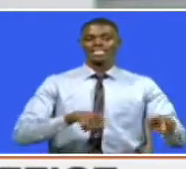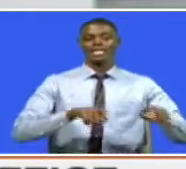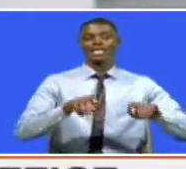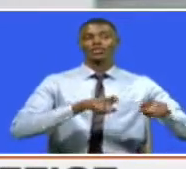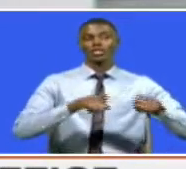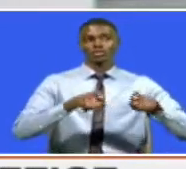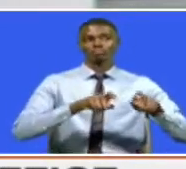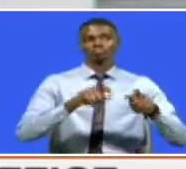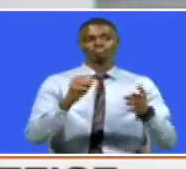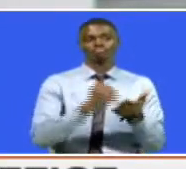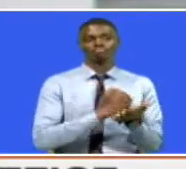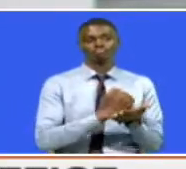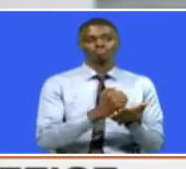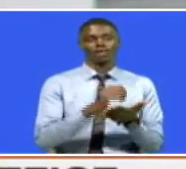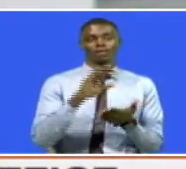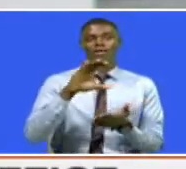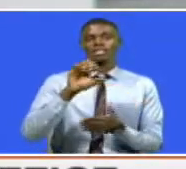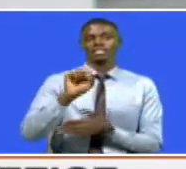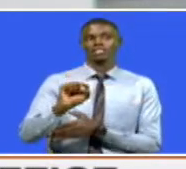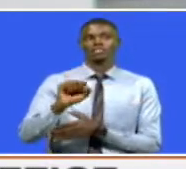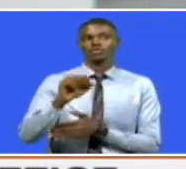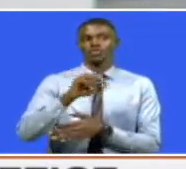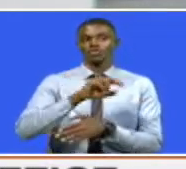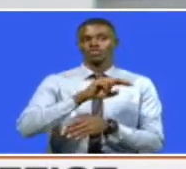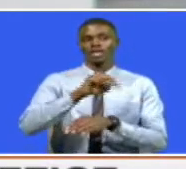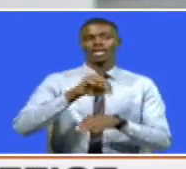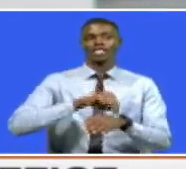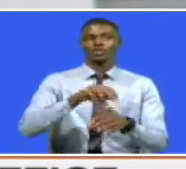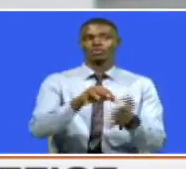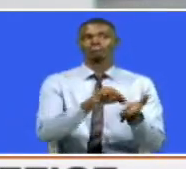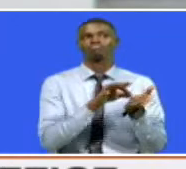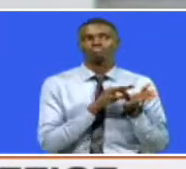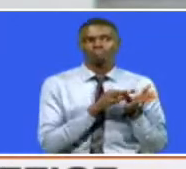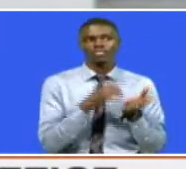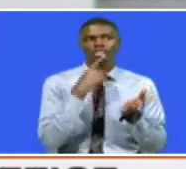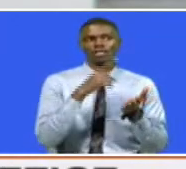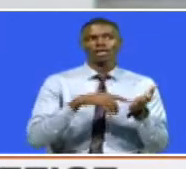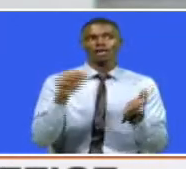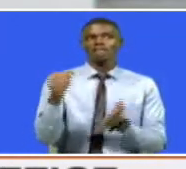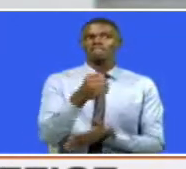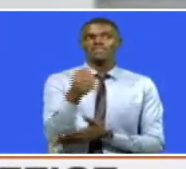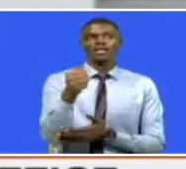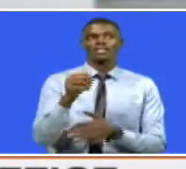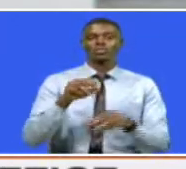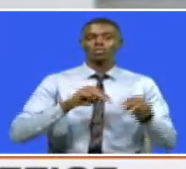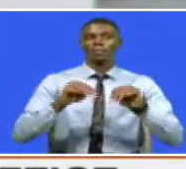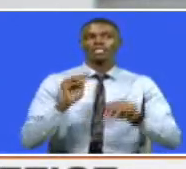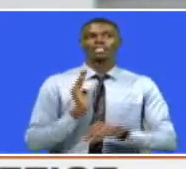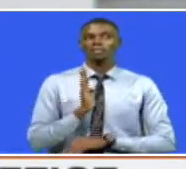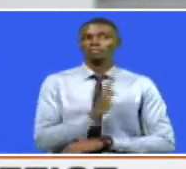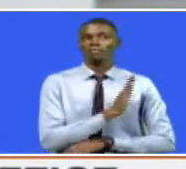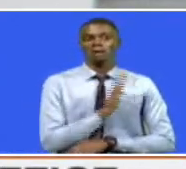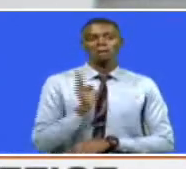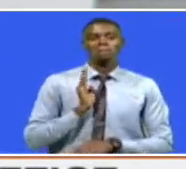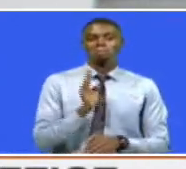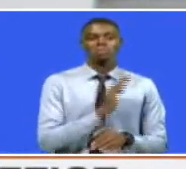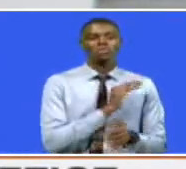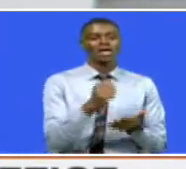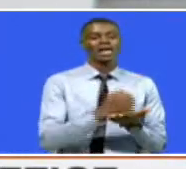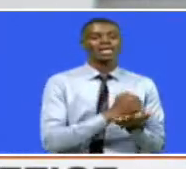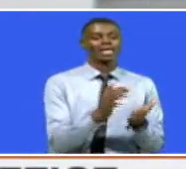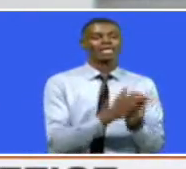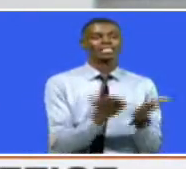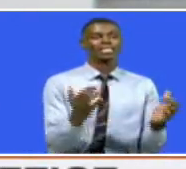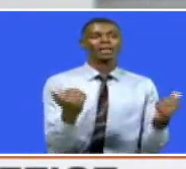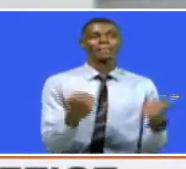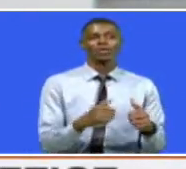that were gazetted yes. by the CS for the National Treasury yeah. said that the fund should be managed by a board. Yes. A board has not been gazetted. Yeah. The